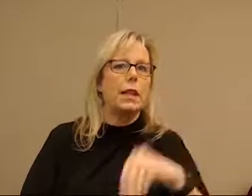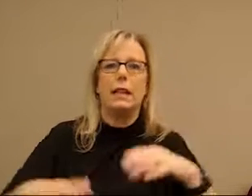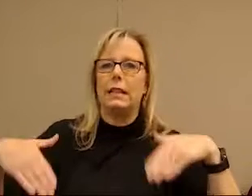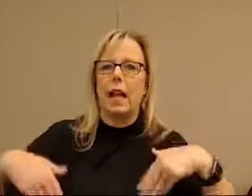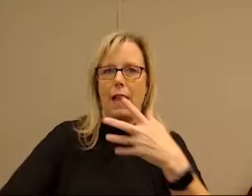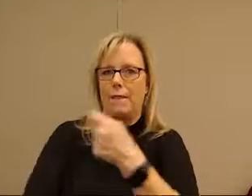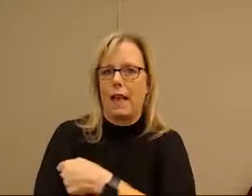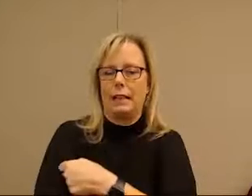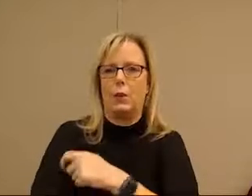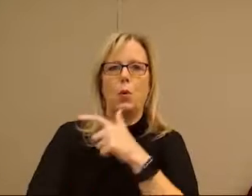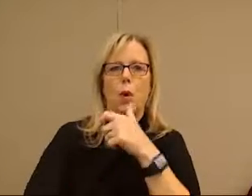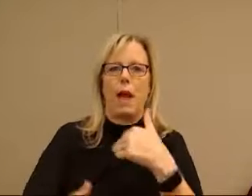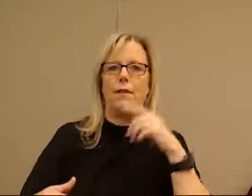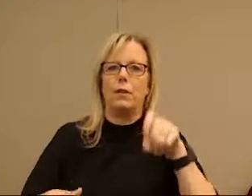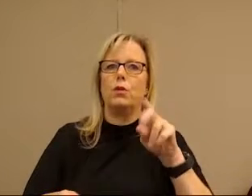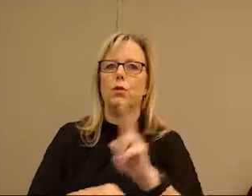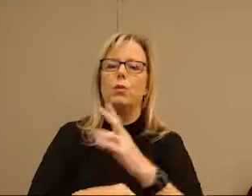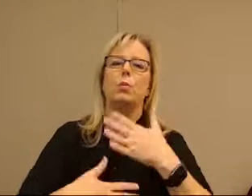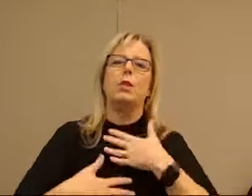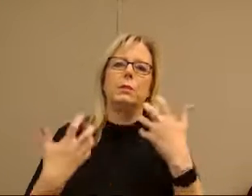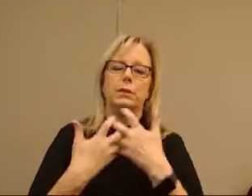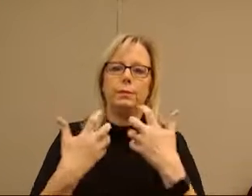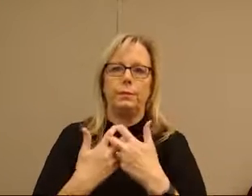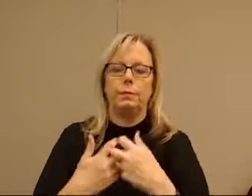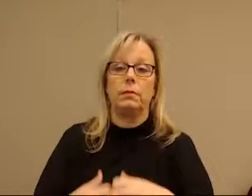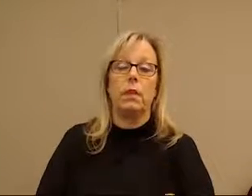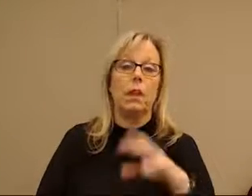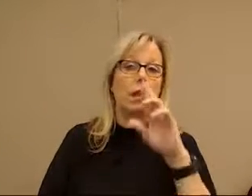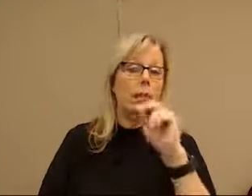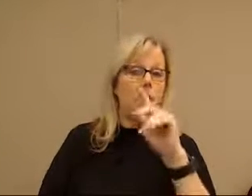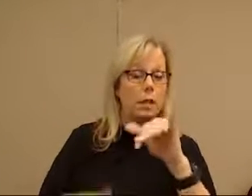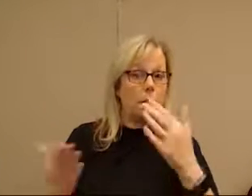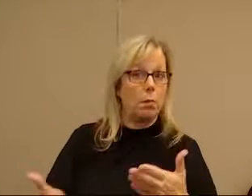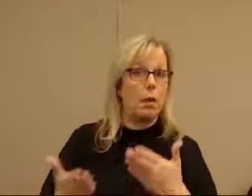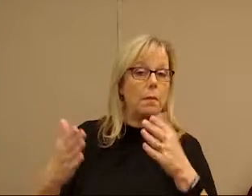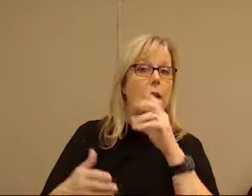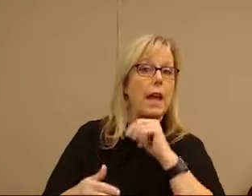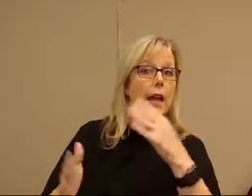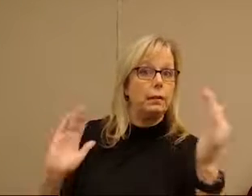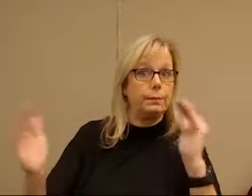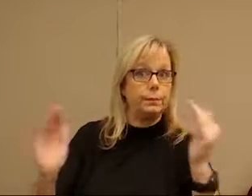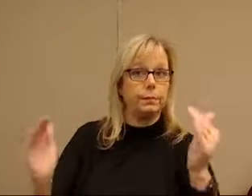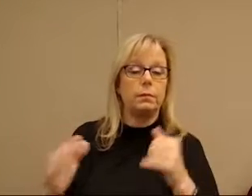unvaccinated that are on the ventilators. And Randy, if you'd like to bring up the age graphic.